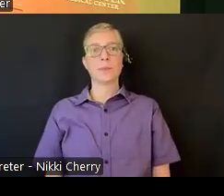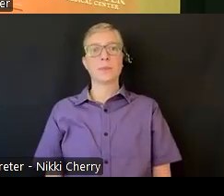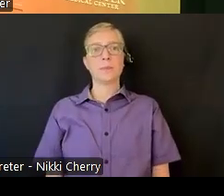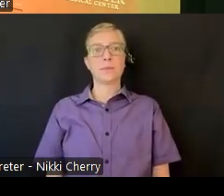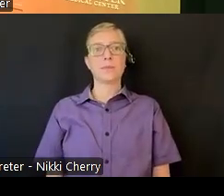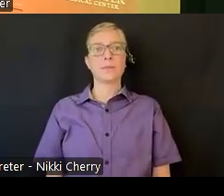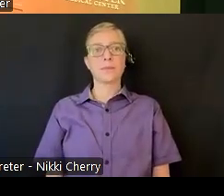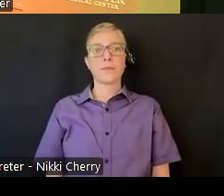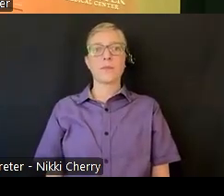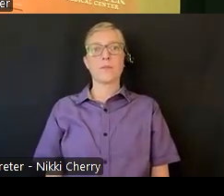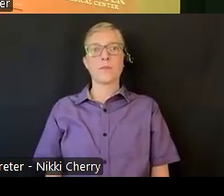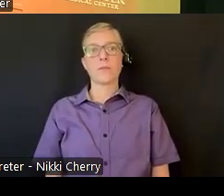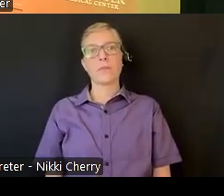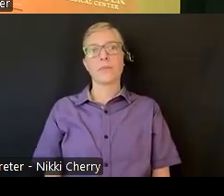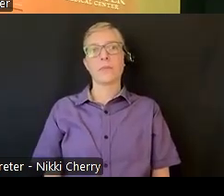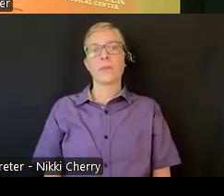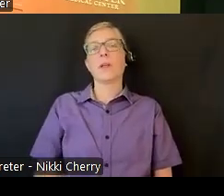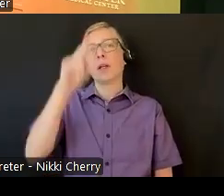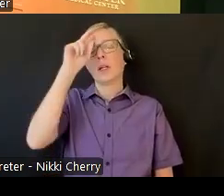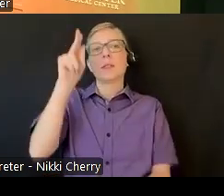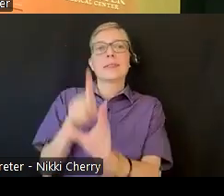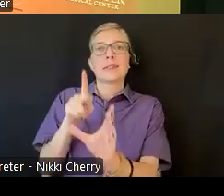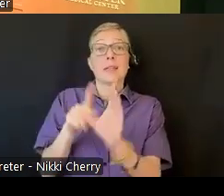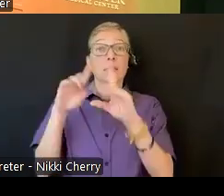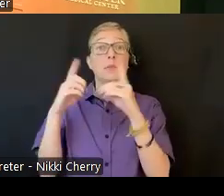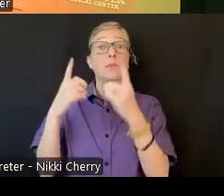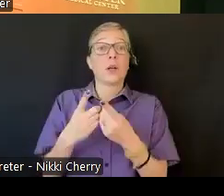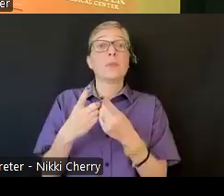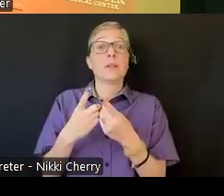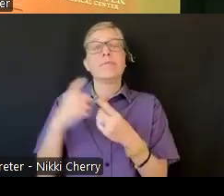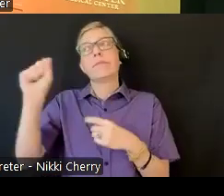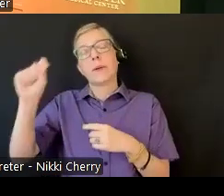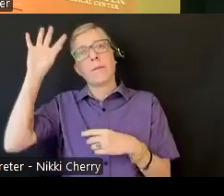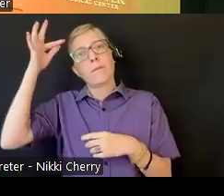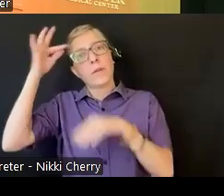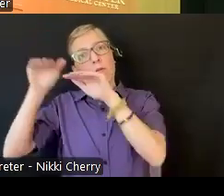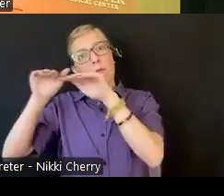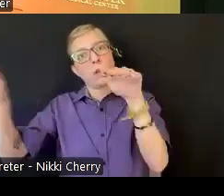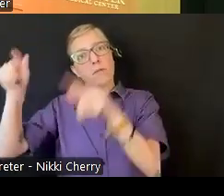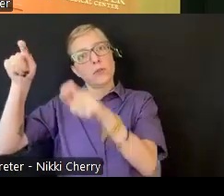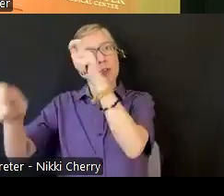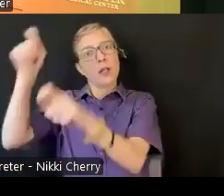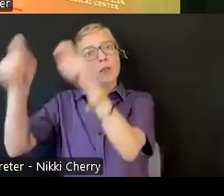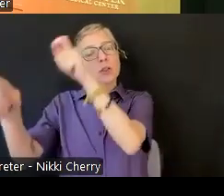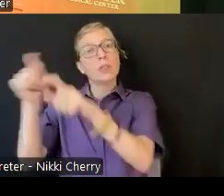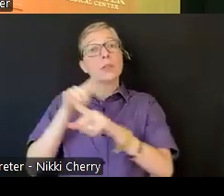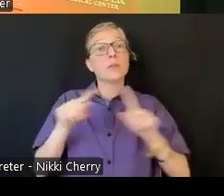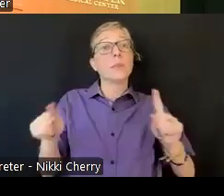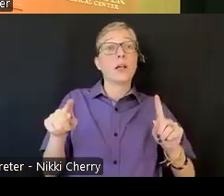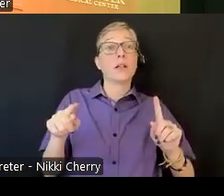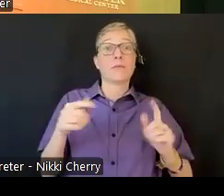these changes at the federal level, is probably going through the most stable time of my